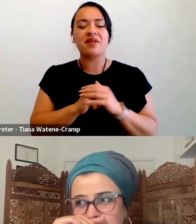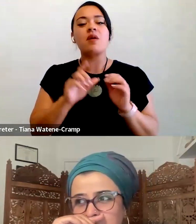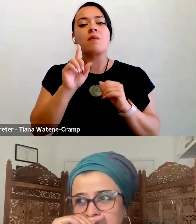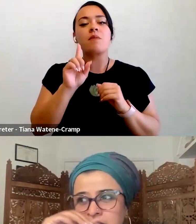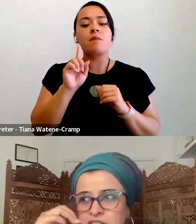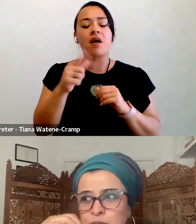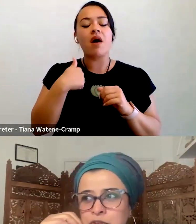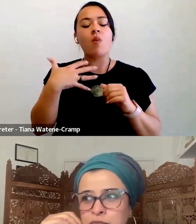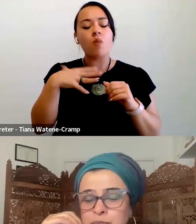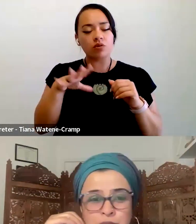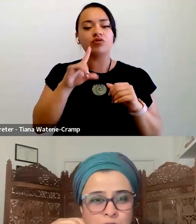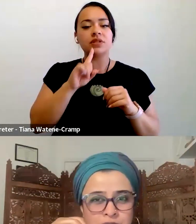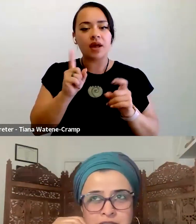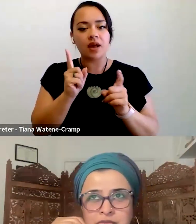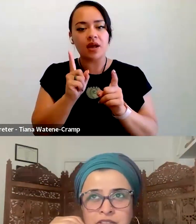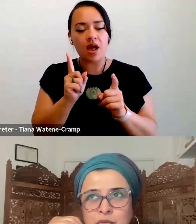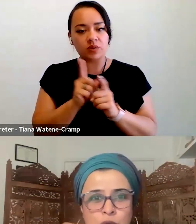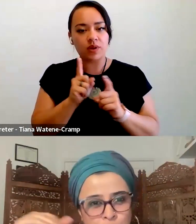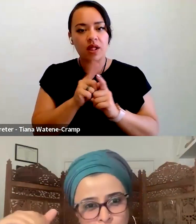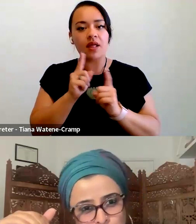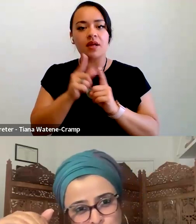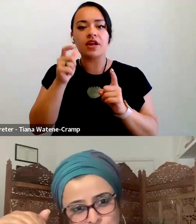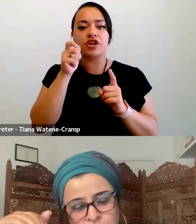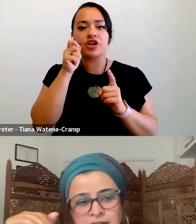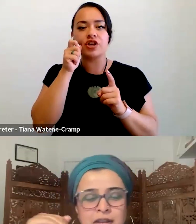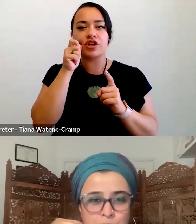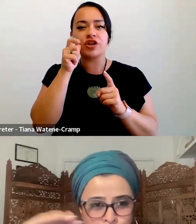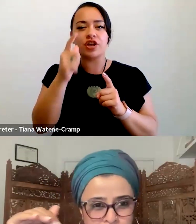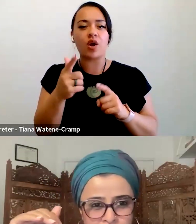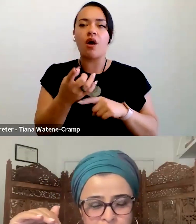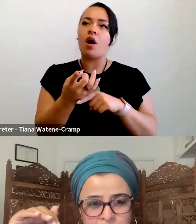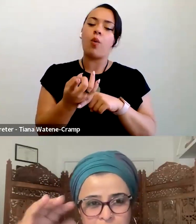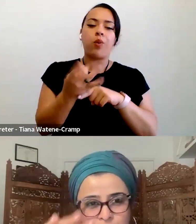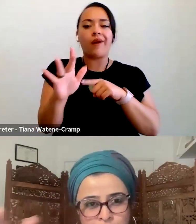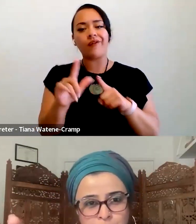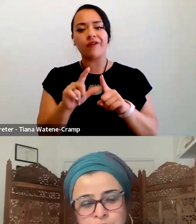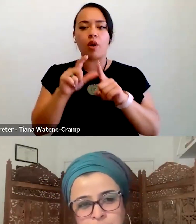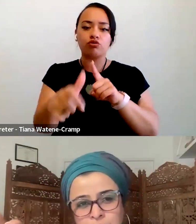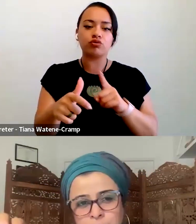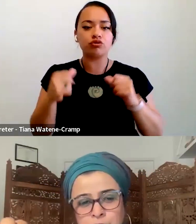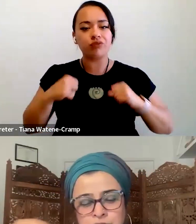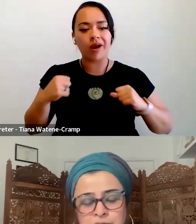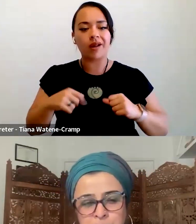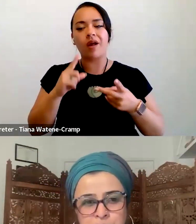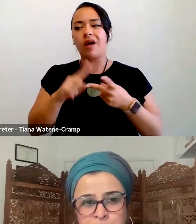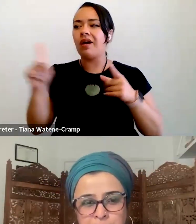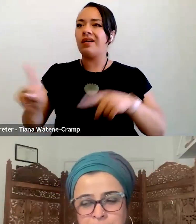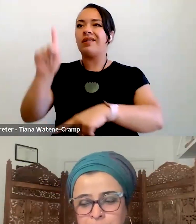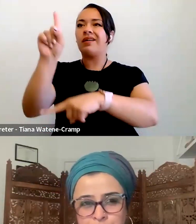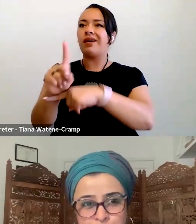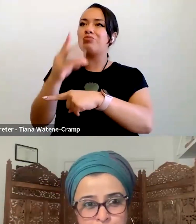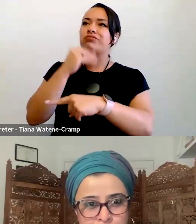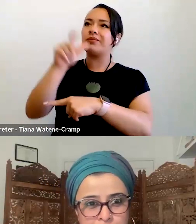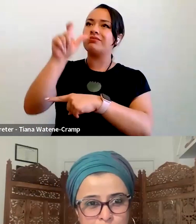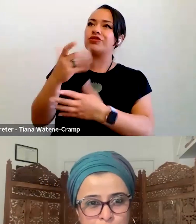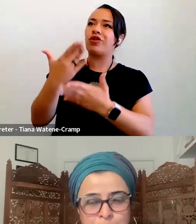to point out that in terms of beyond the one-off cultural training and appointing the brown person on the board to be really